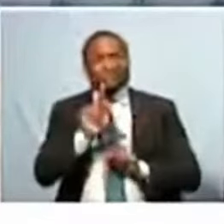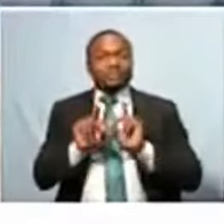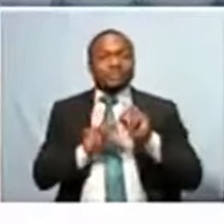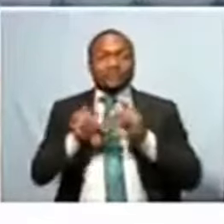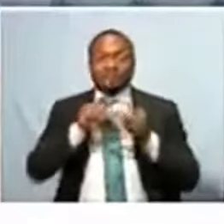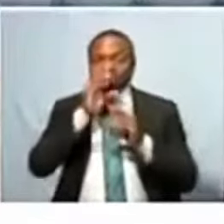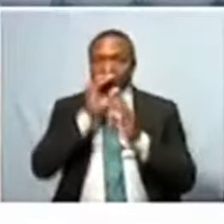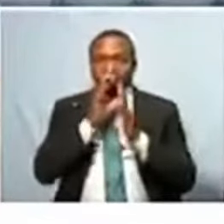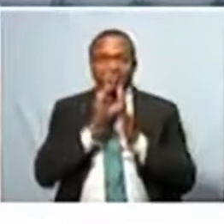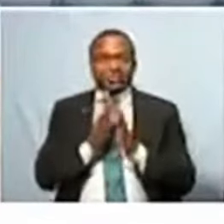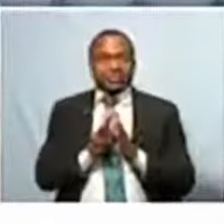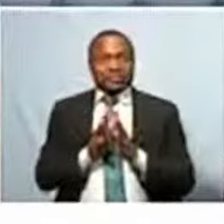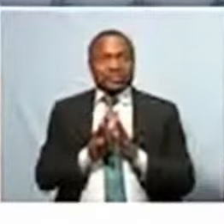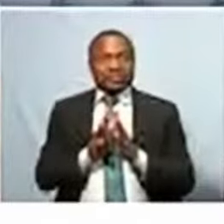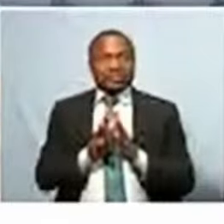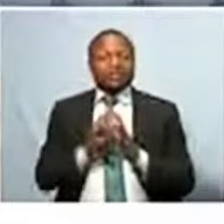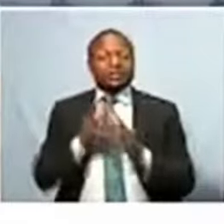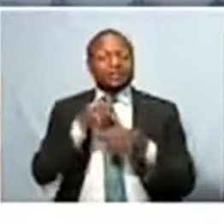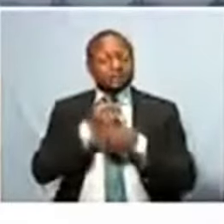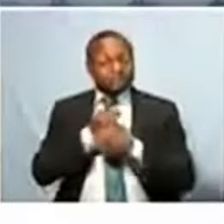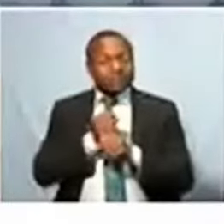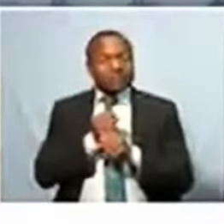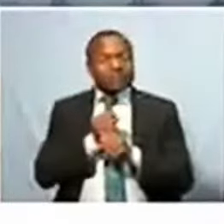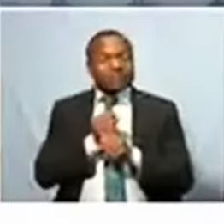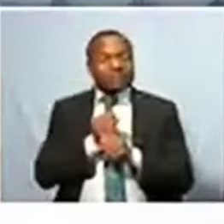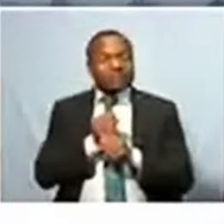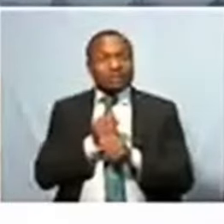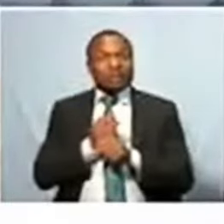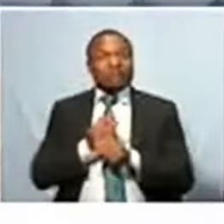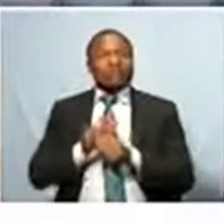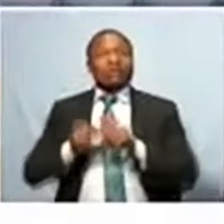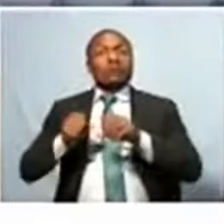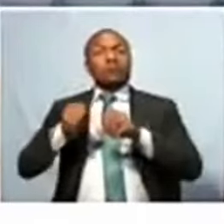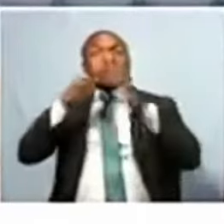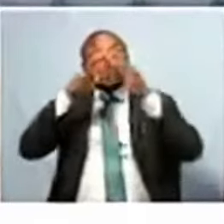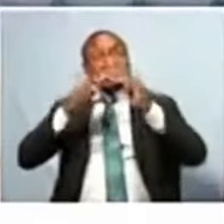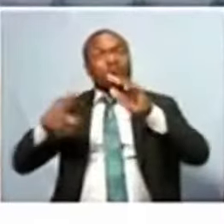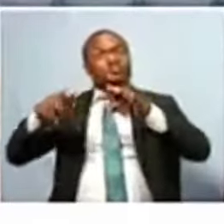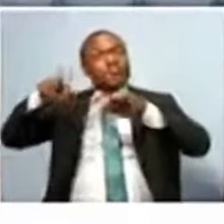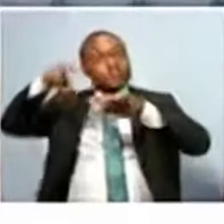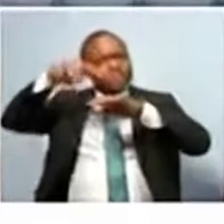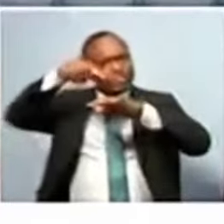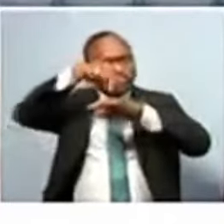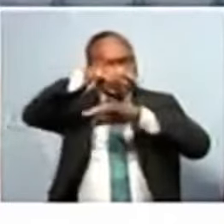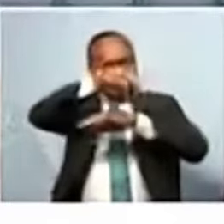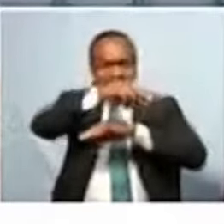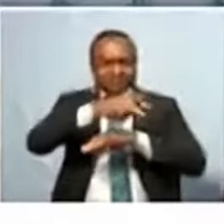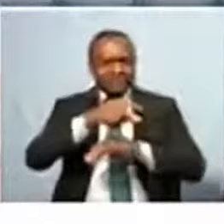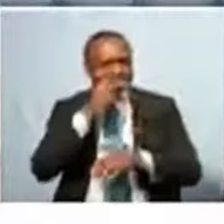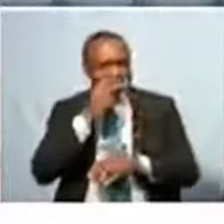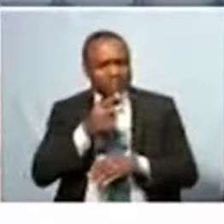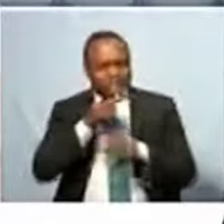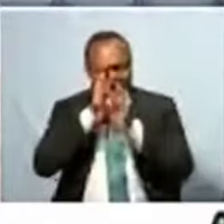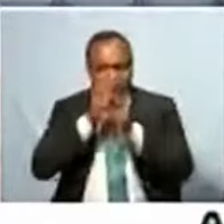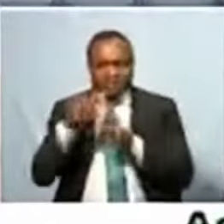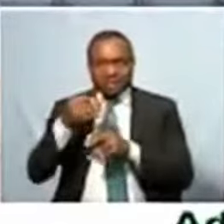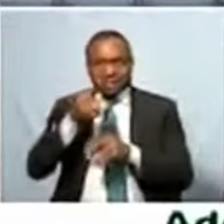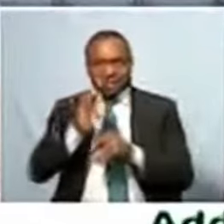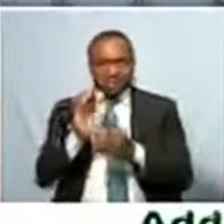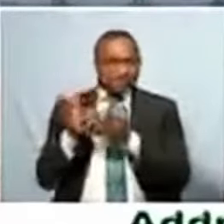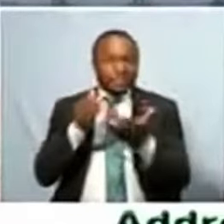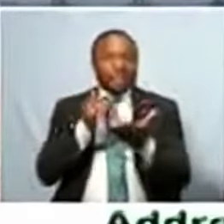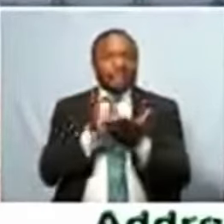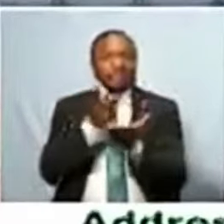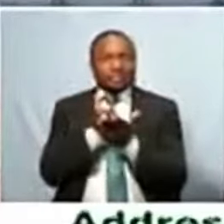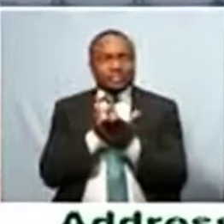Madam Speaker, he had to be made to climb a roof. Madam Speaker, that's why I'm at pains to see Honorable Fube moving such a motion